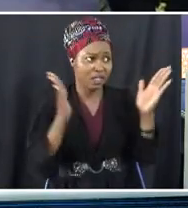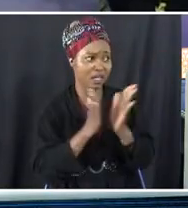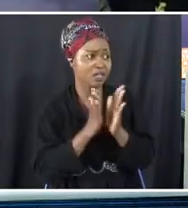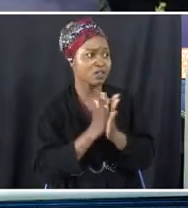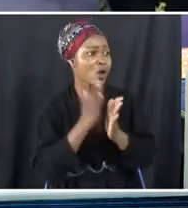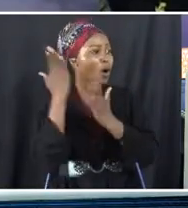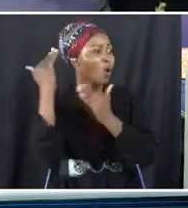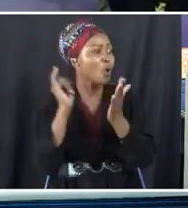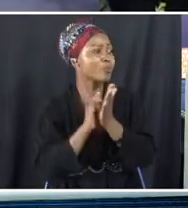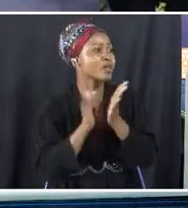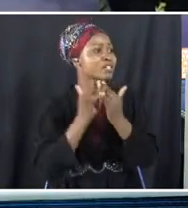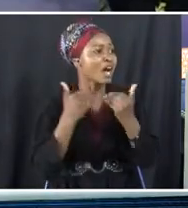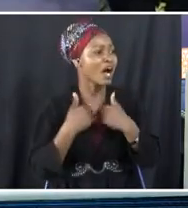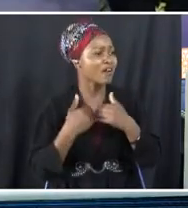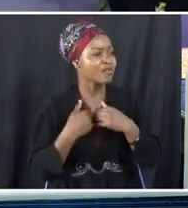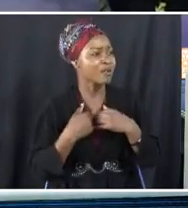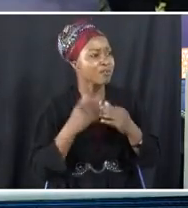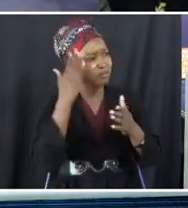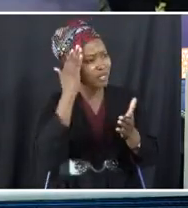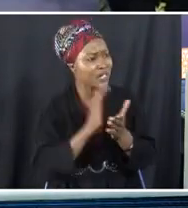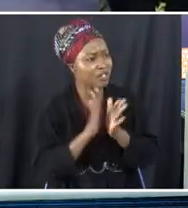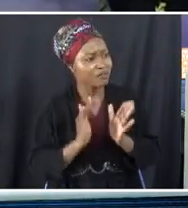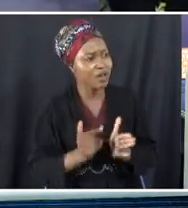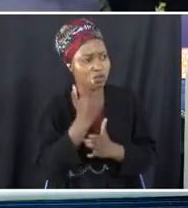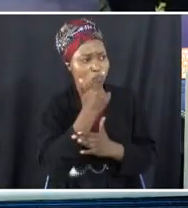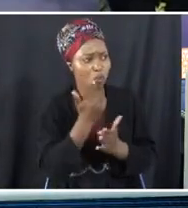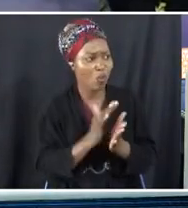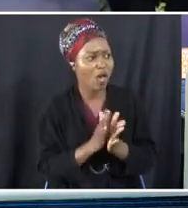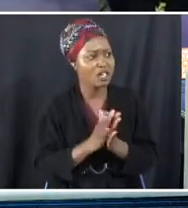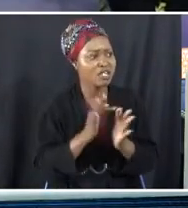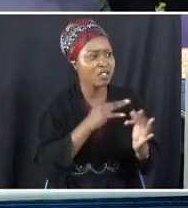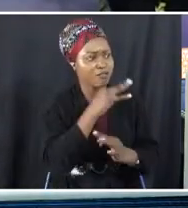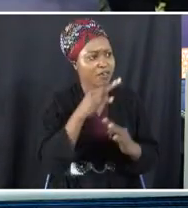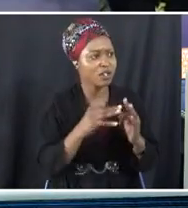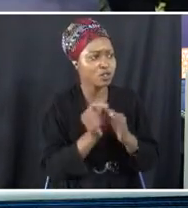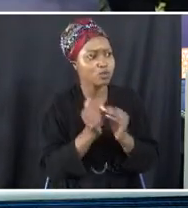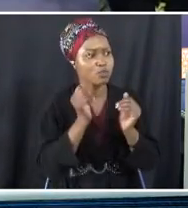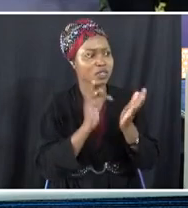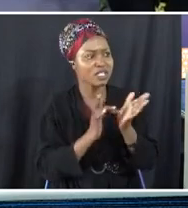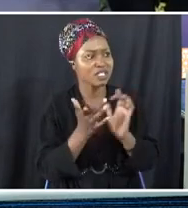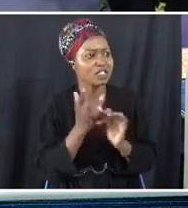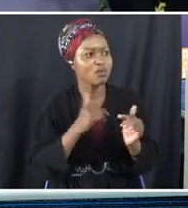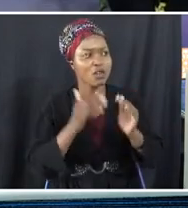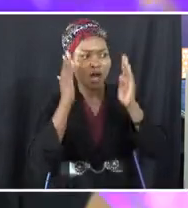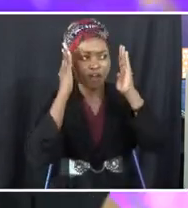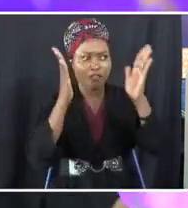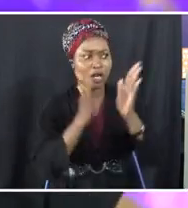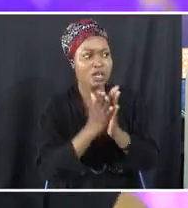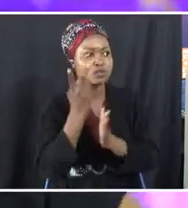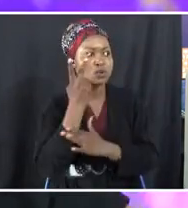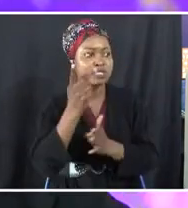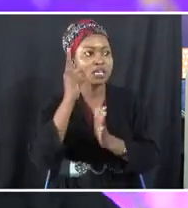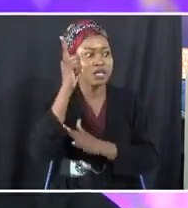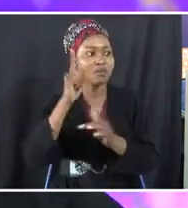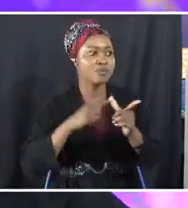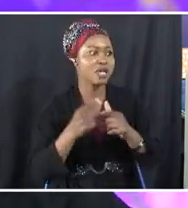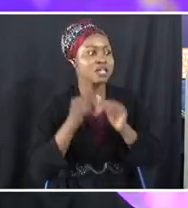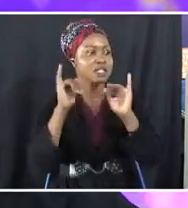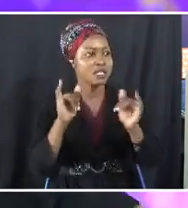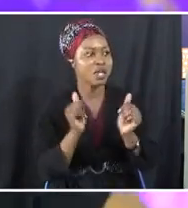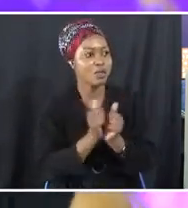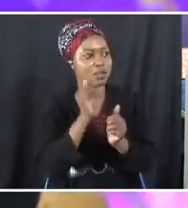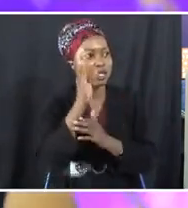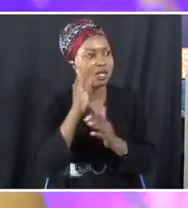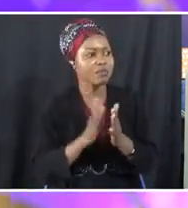that we have as believers who are in fellowship with Jesus, we look forward to seeing him and being with